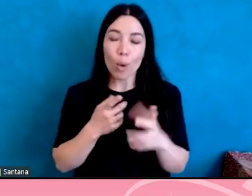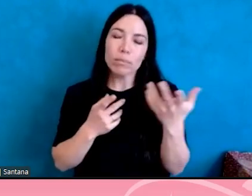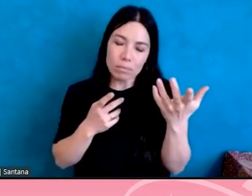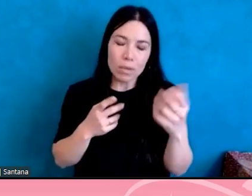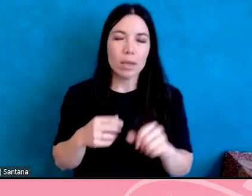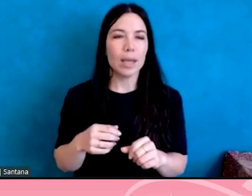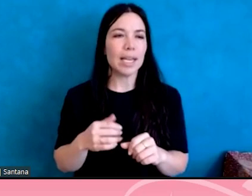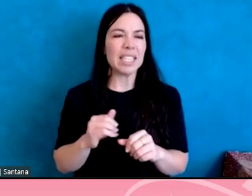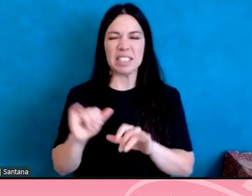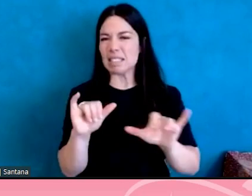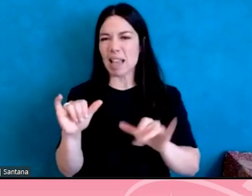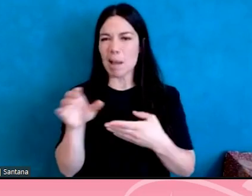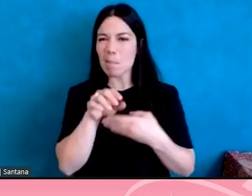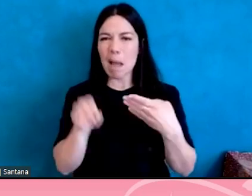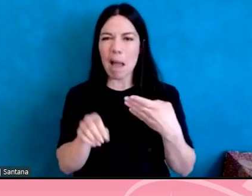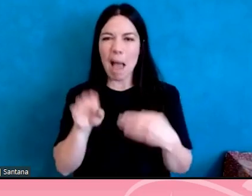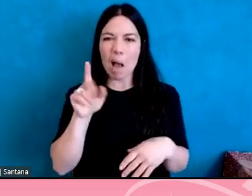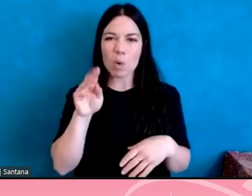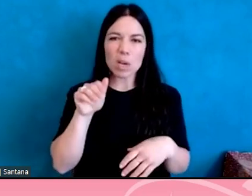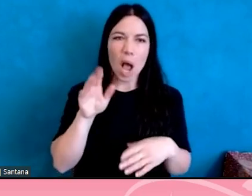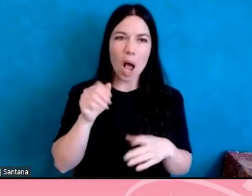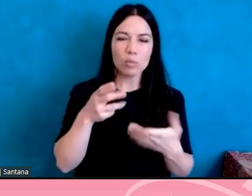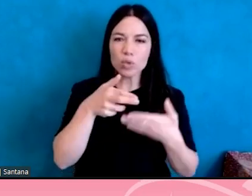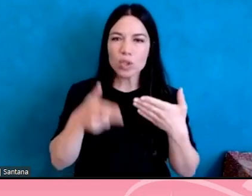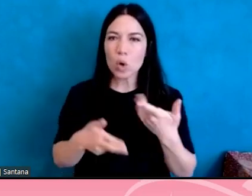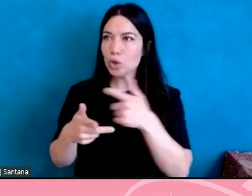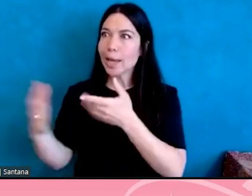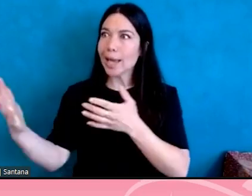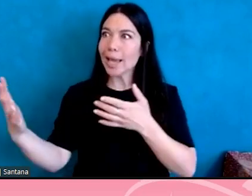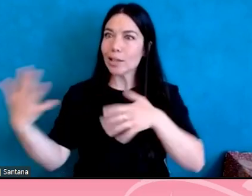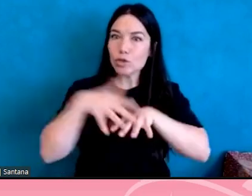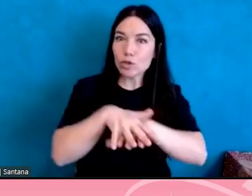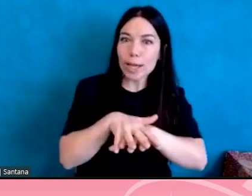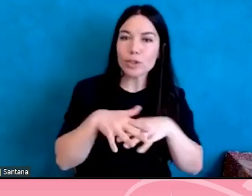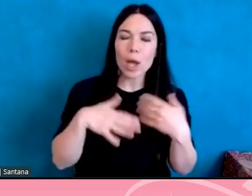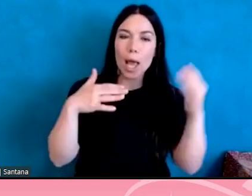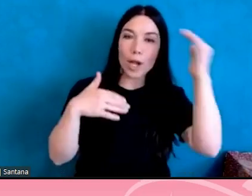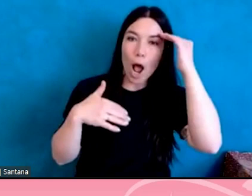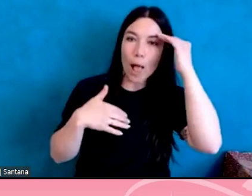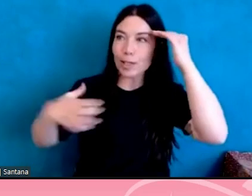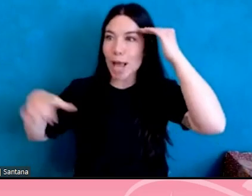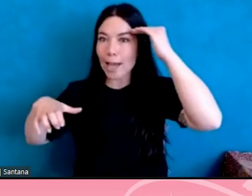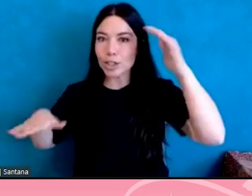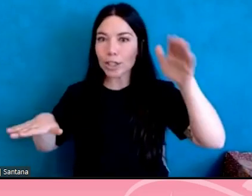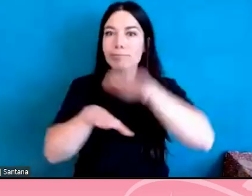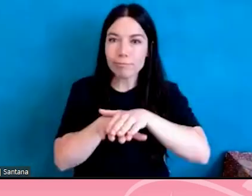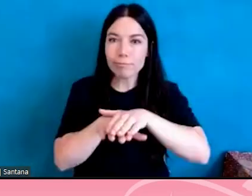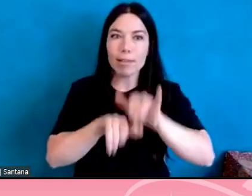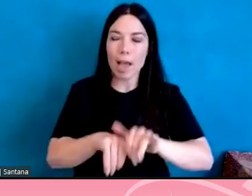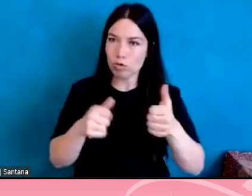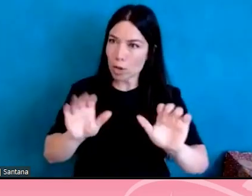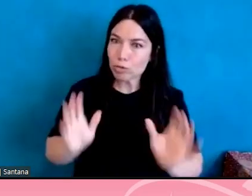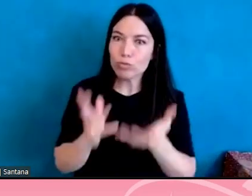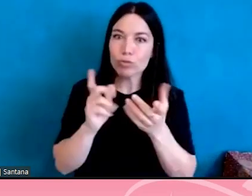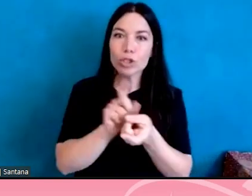outcomes, to integrate knowledge with action, achieve social change, improve health outcomes, particularly for historically